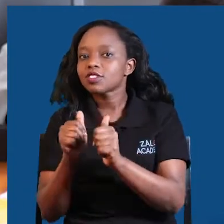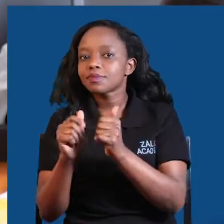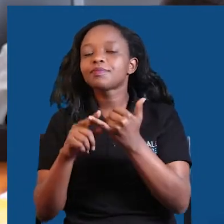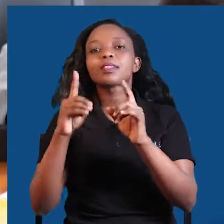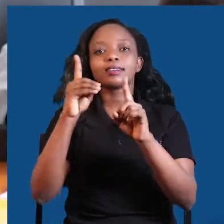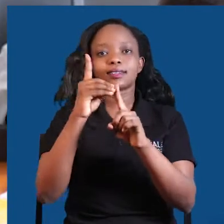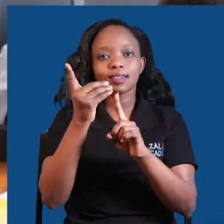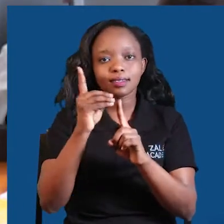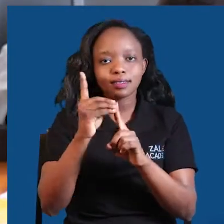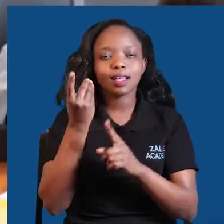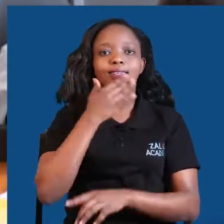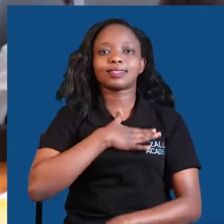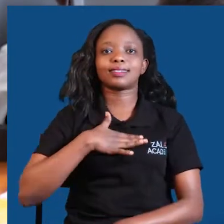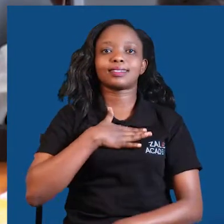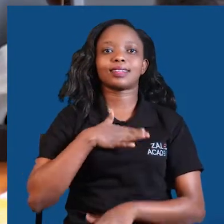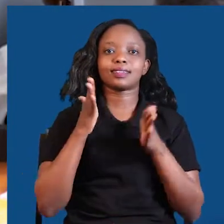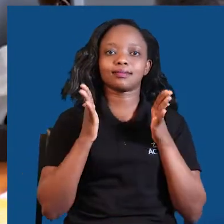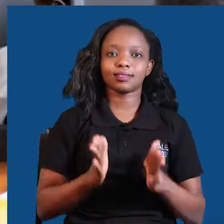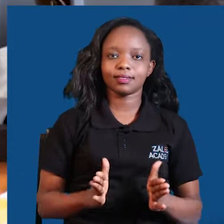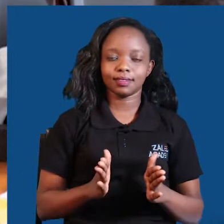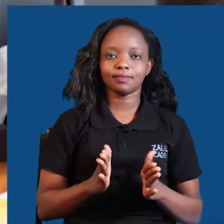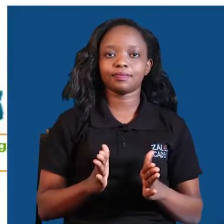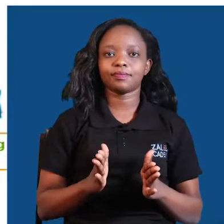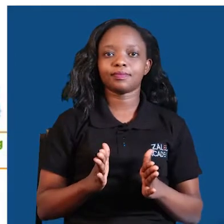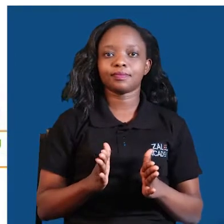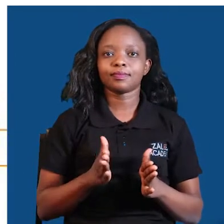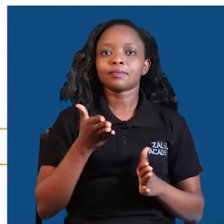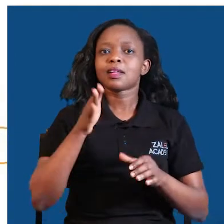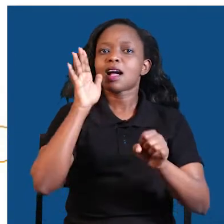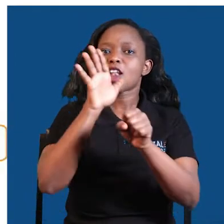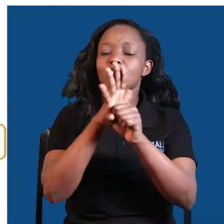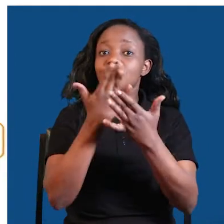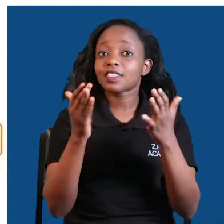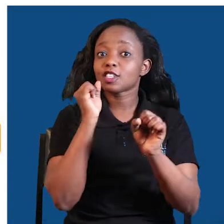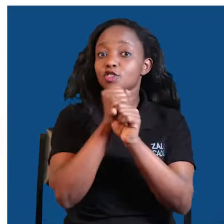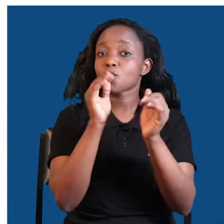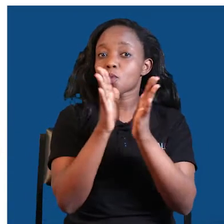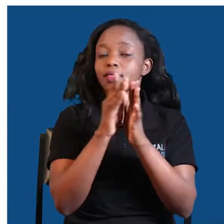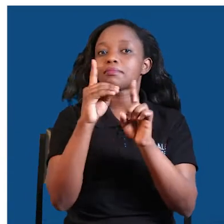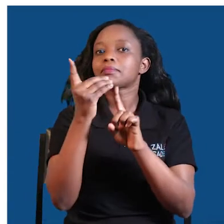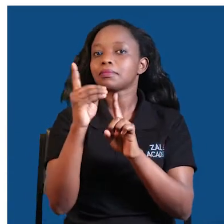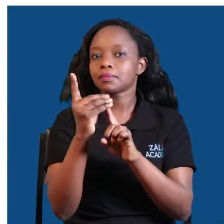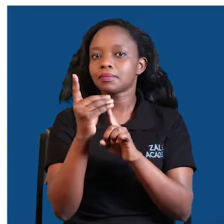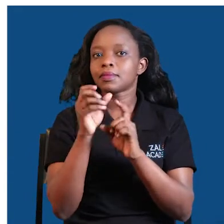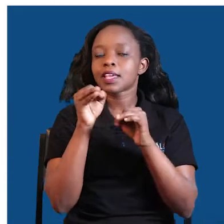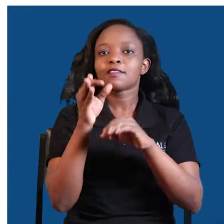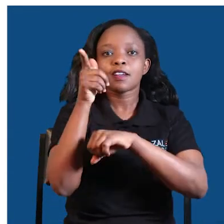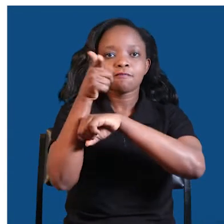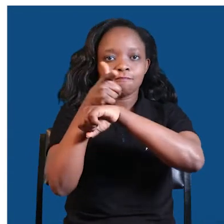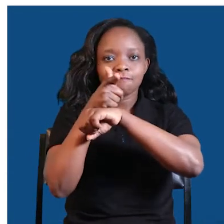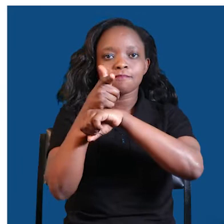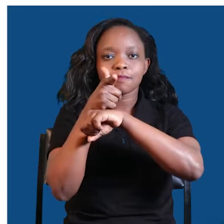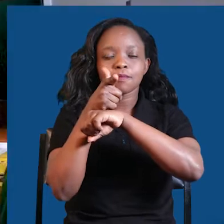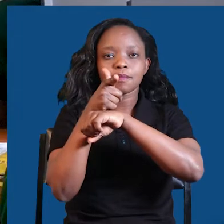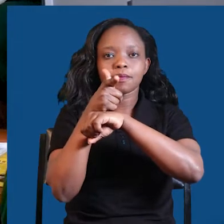call what? Data scientists or data analysts. So there is a lot of things that we do with a data set. Kama video,